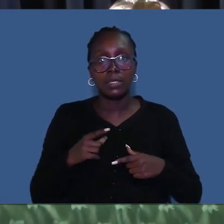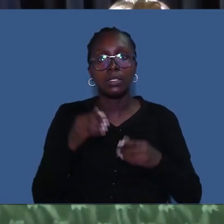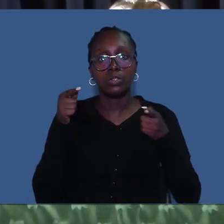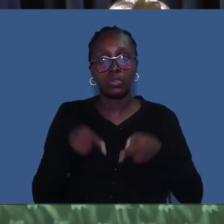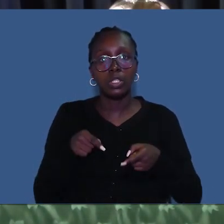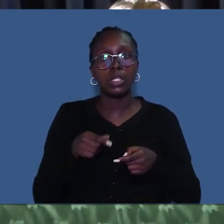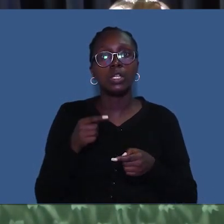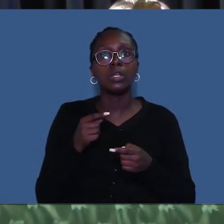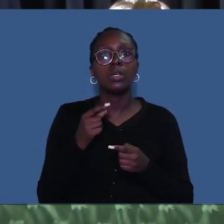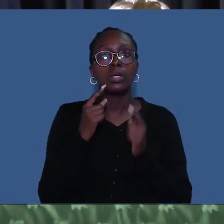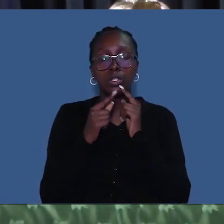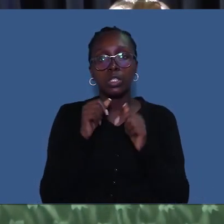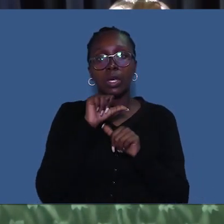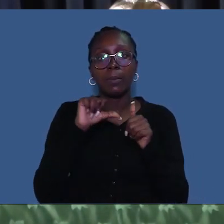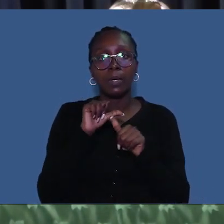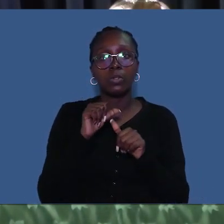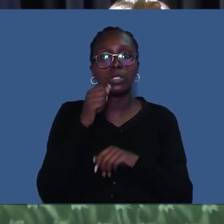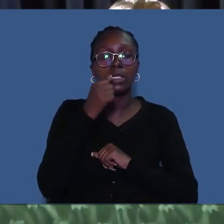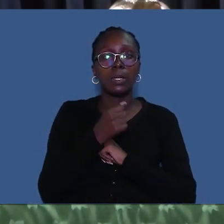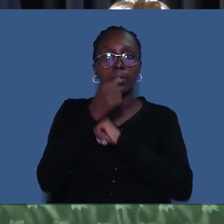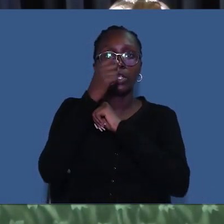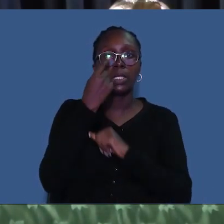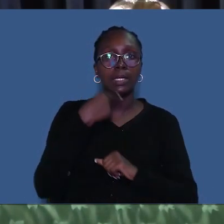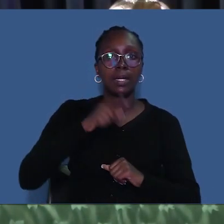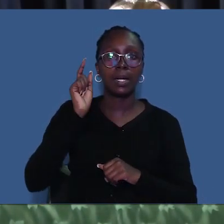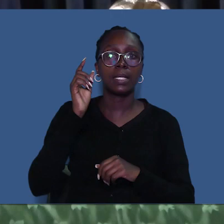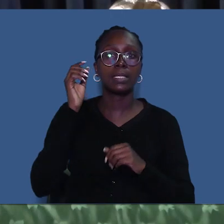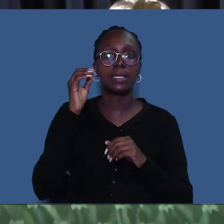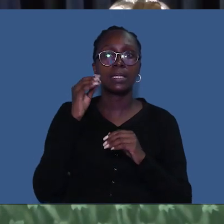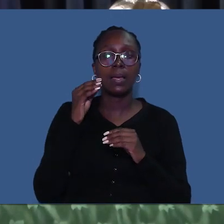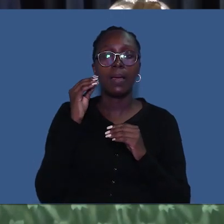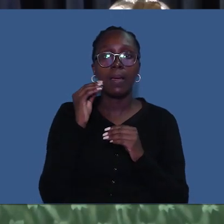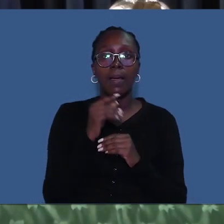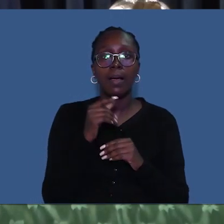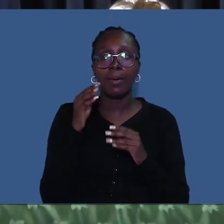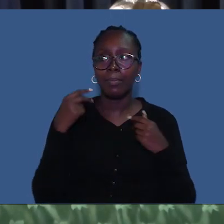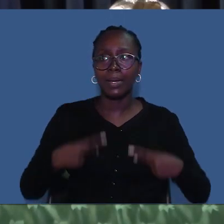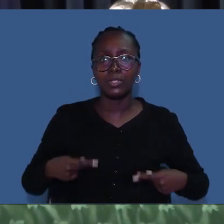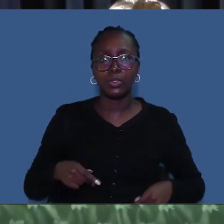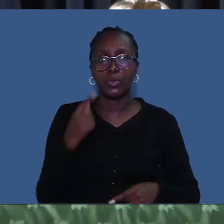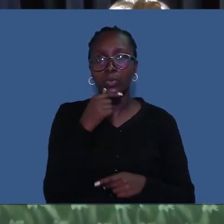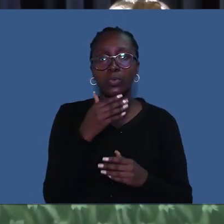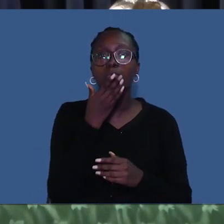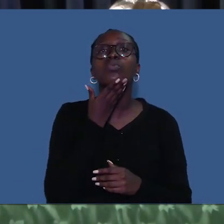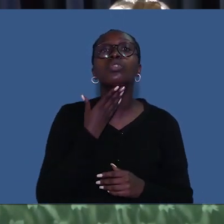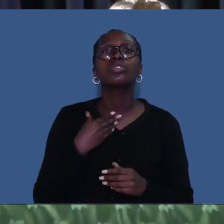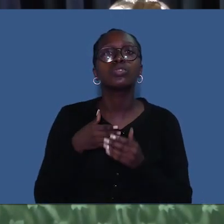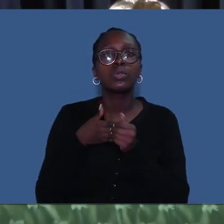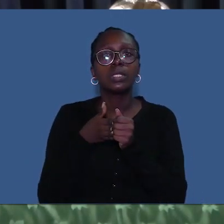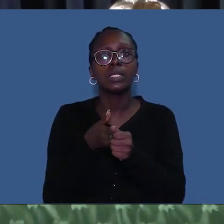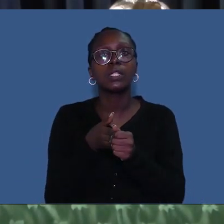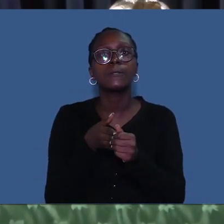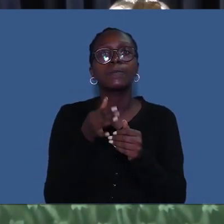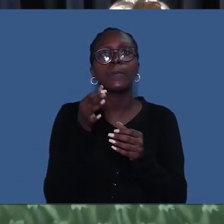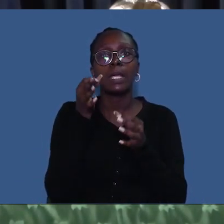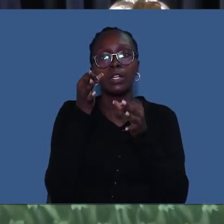at taking position in supporting the right candidate. As I'd mentioned, all through the week, we will be drawing our lessons from